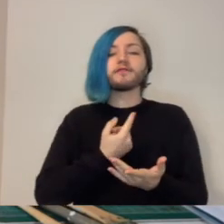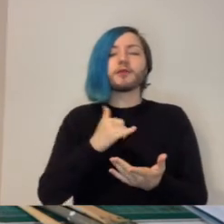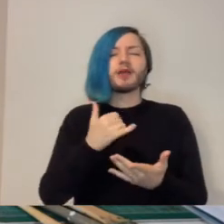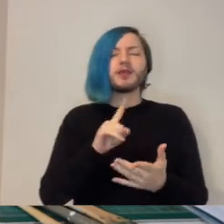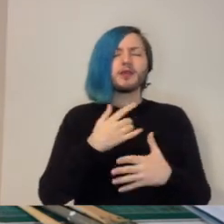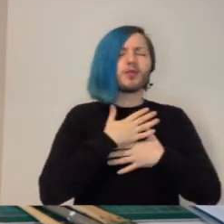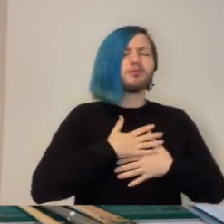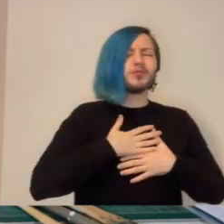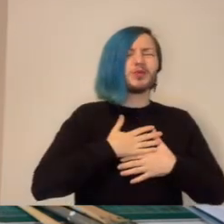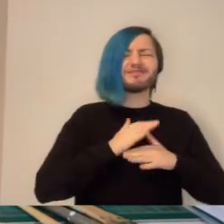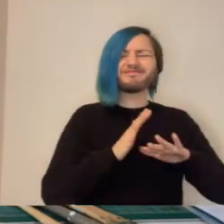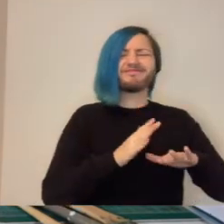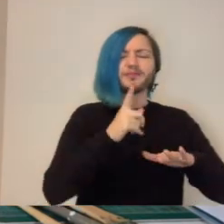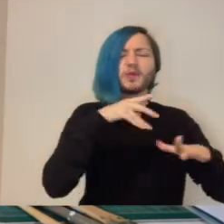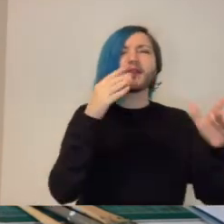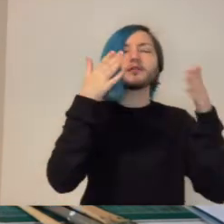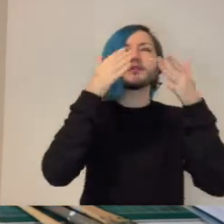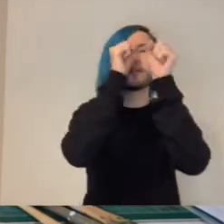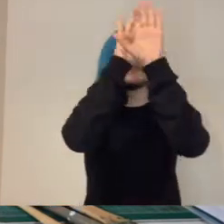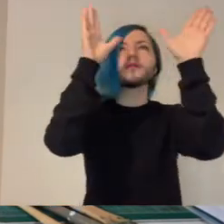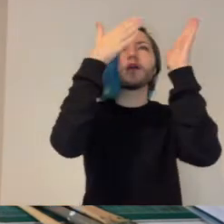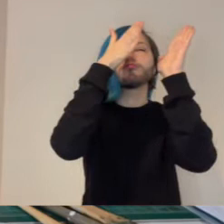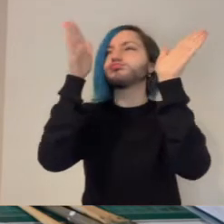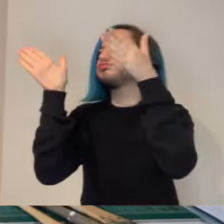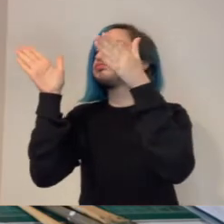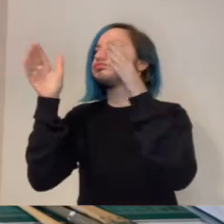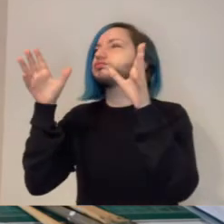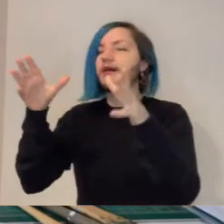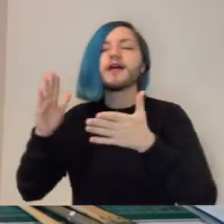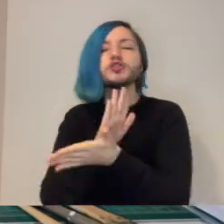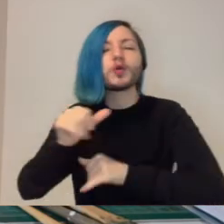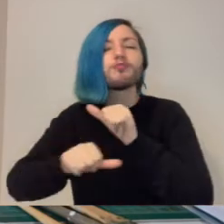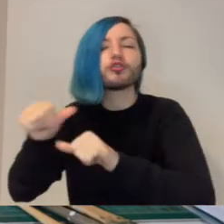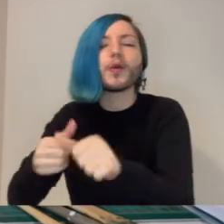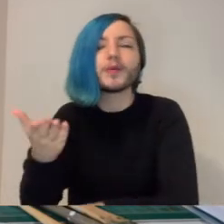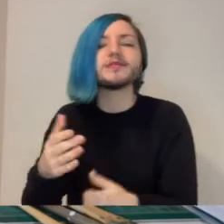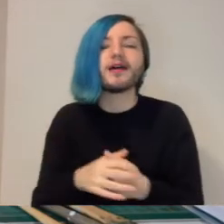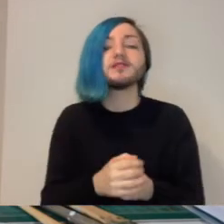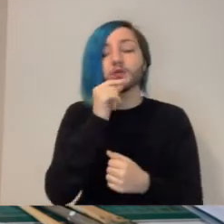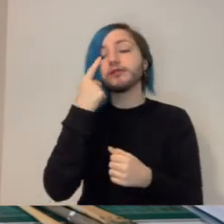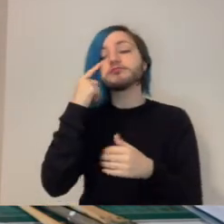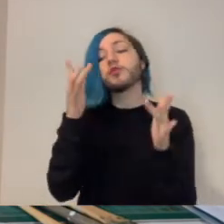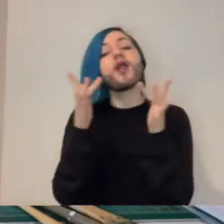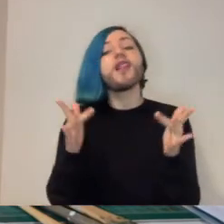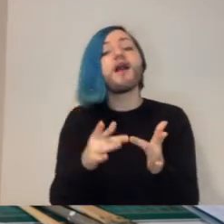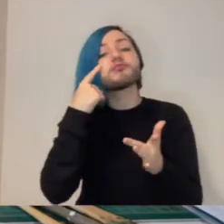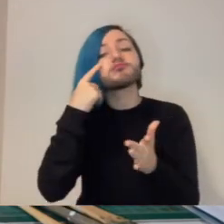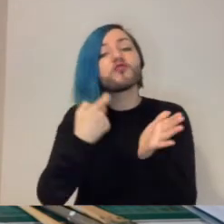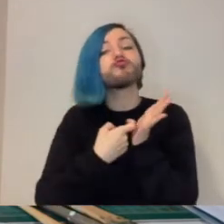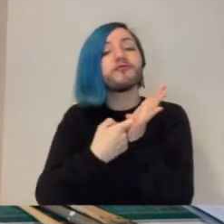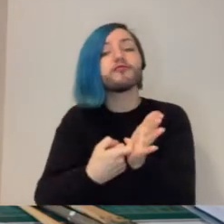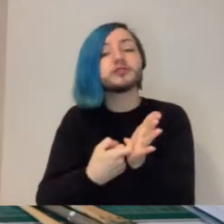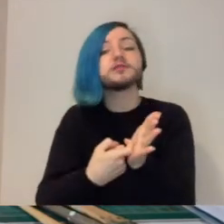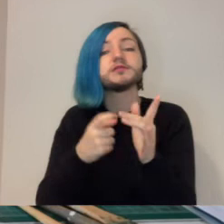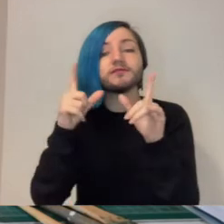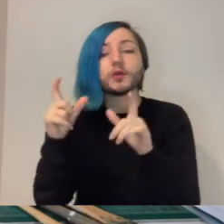yourself out of, you know, the mood that you're in, and really kind of just enjoy the process. Yeah, and if you can go online, look up any